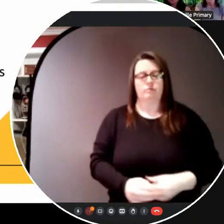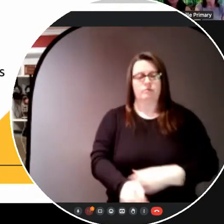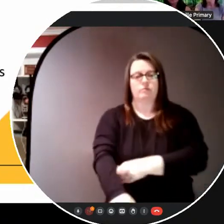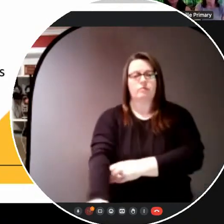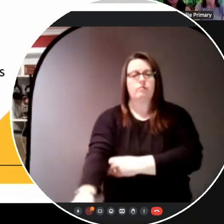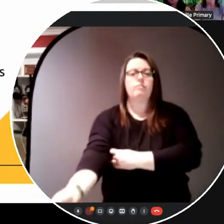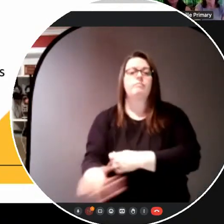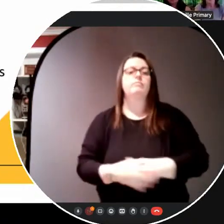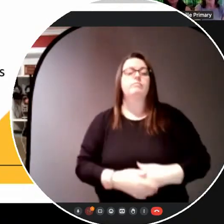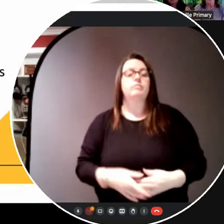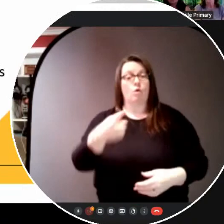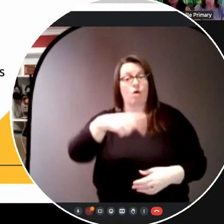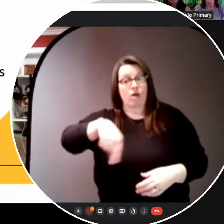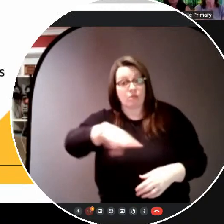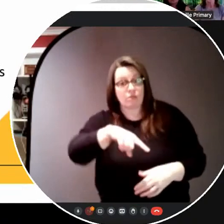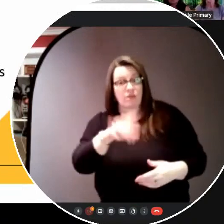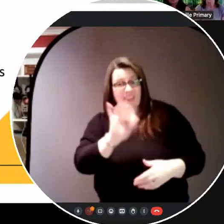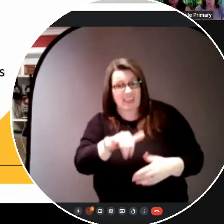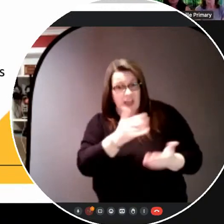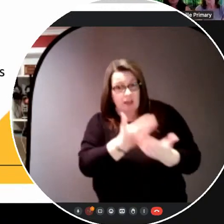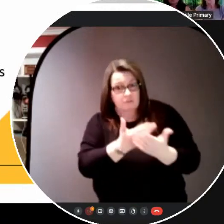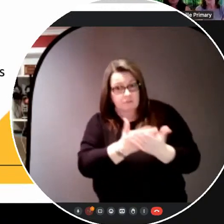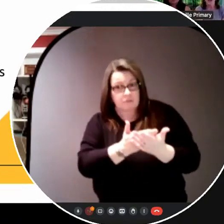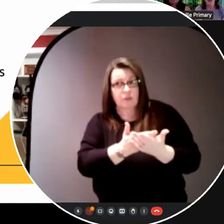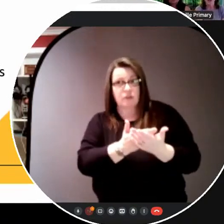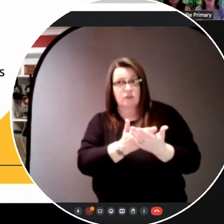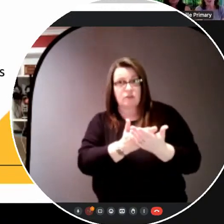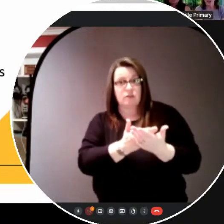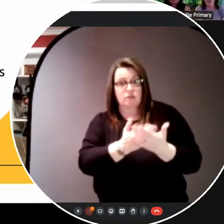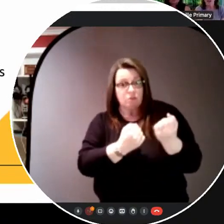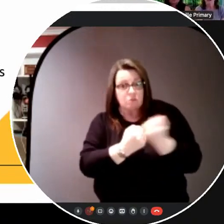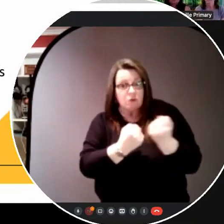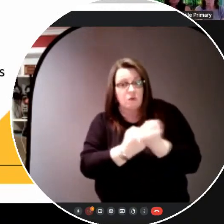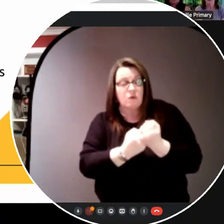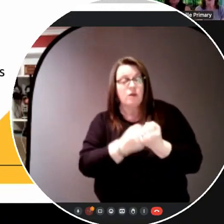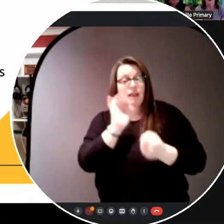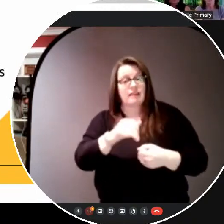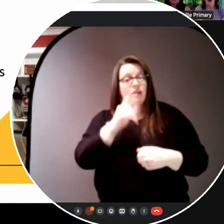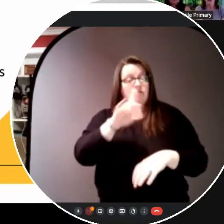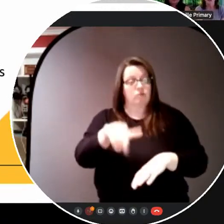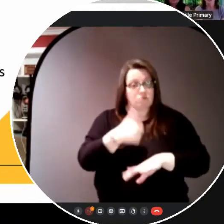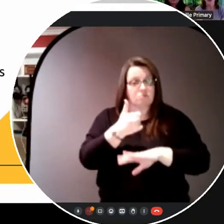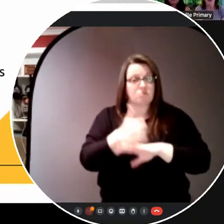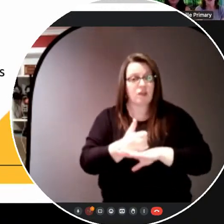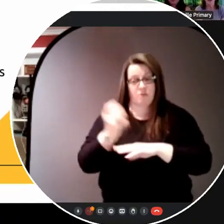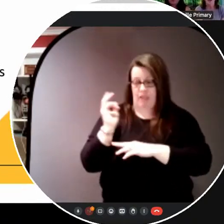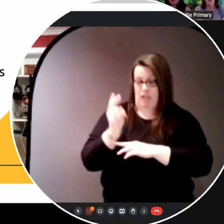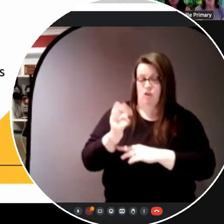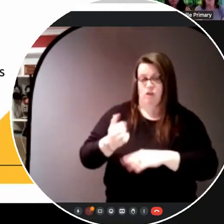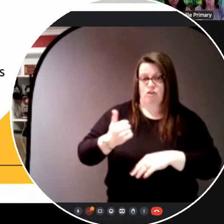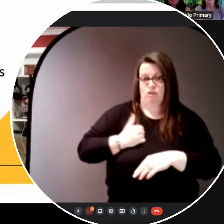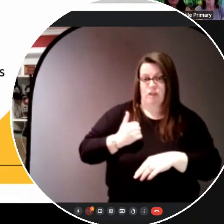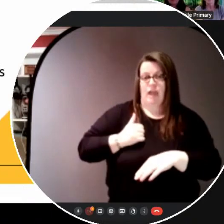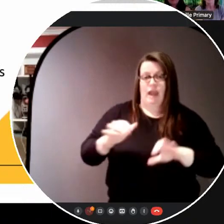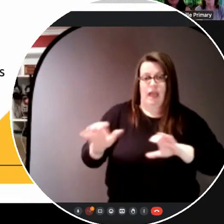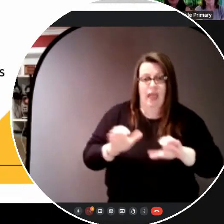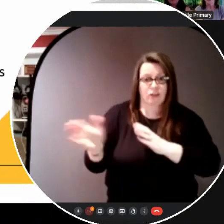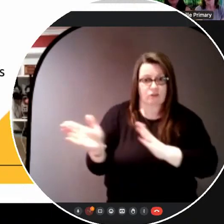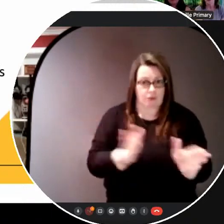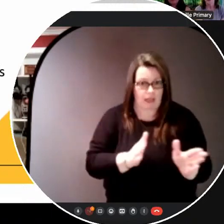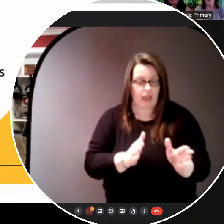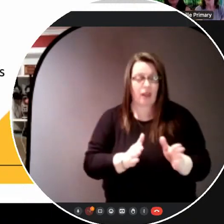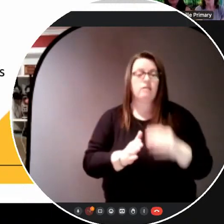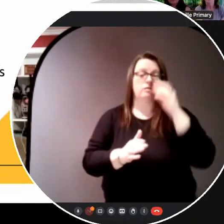Those funds are put in place to implement Heritage Canada's action plan, and the